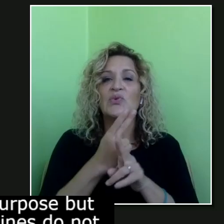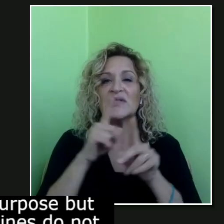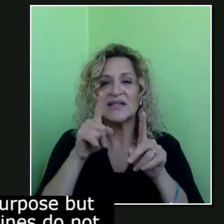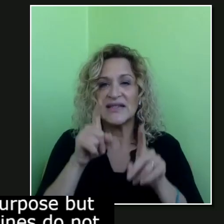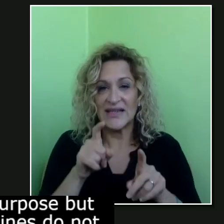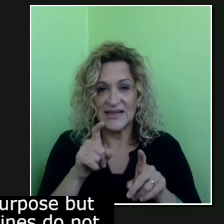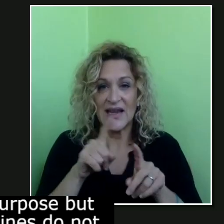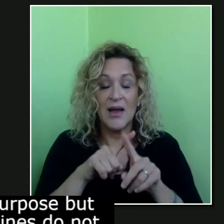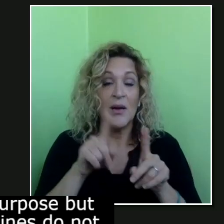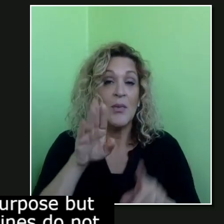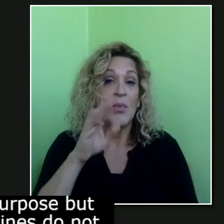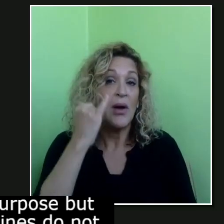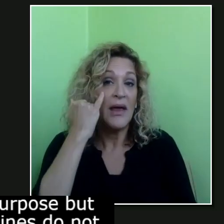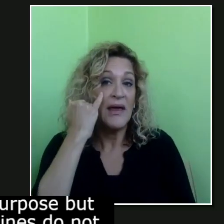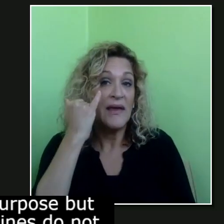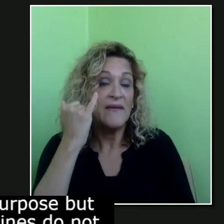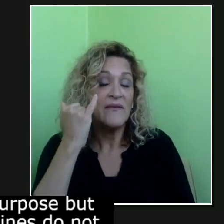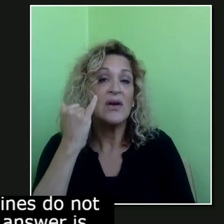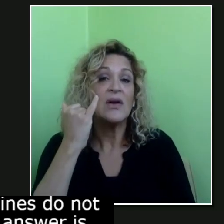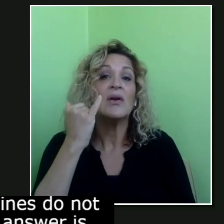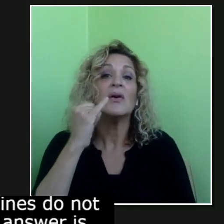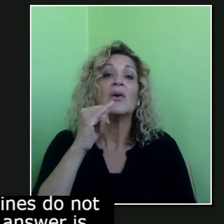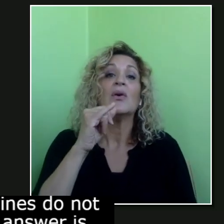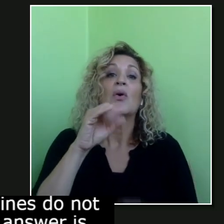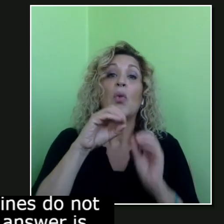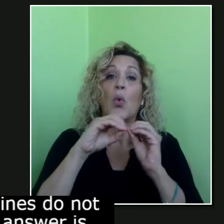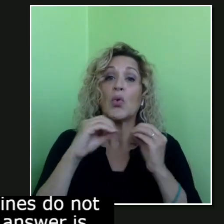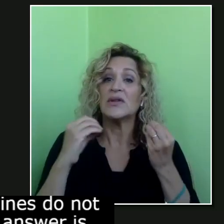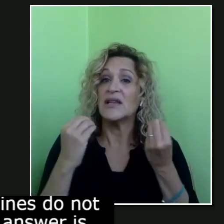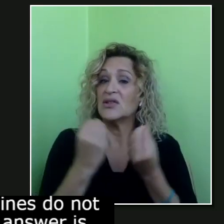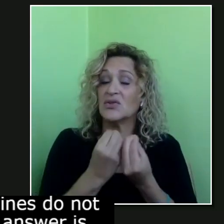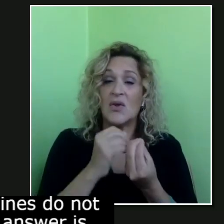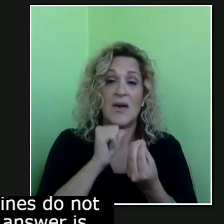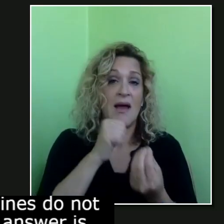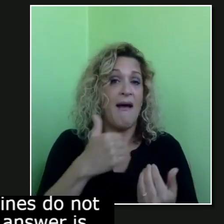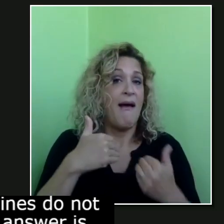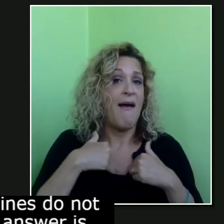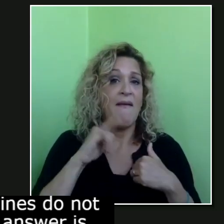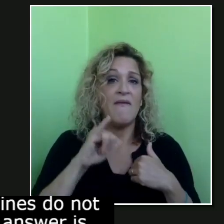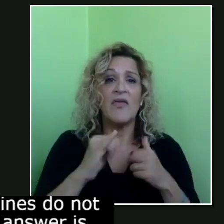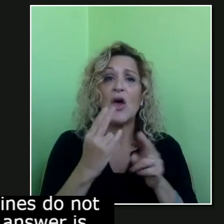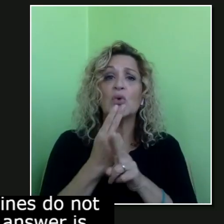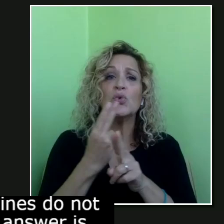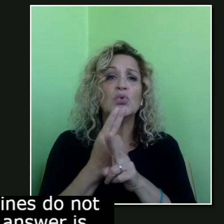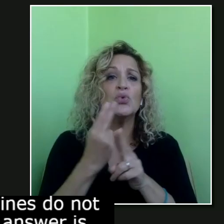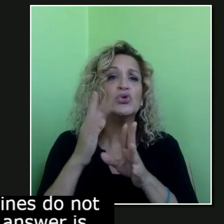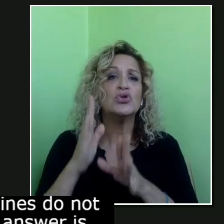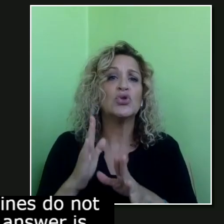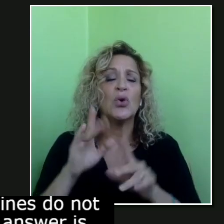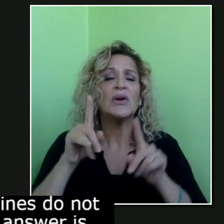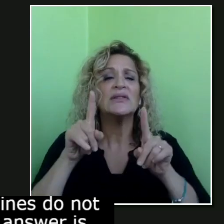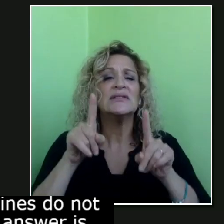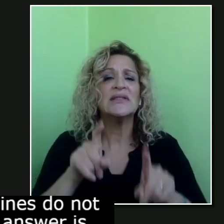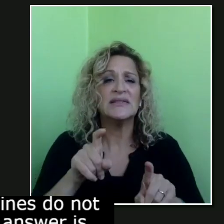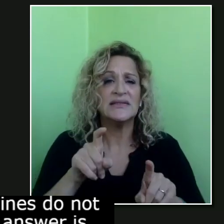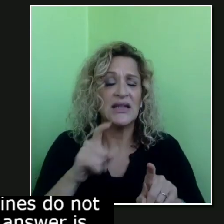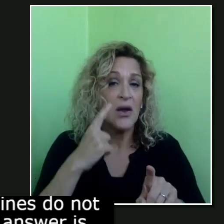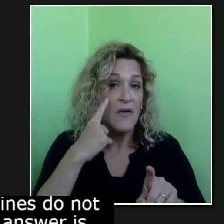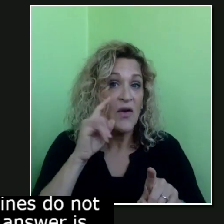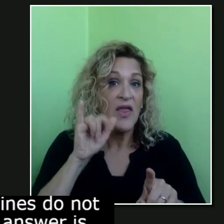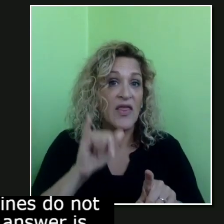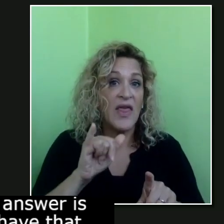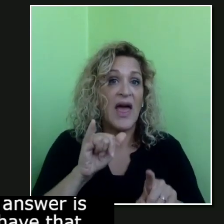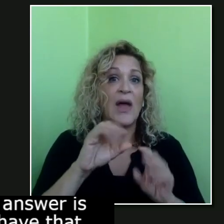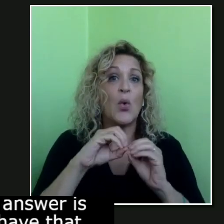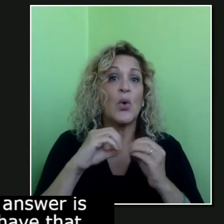But what if the organizations do not have that user testing? Because for that, organizations will